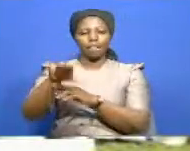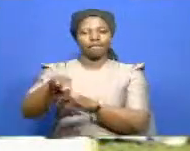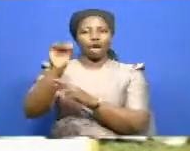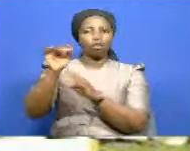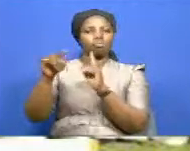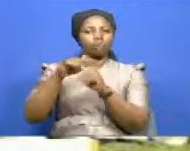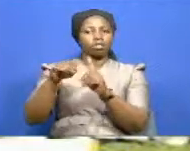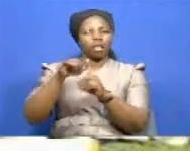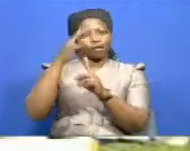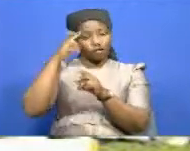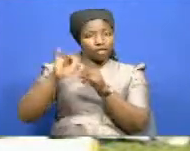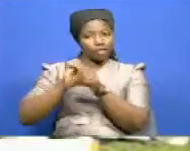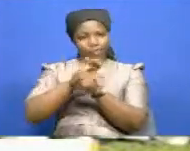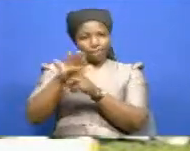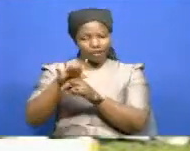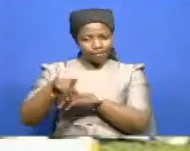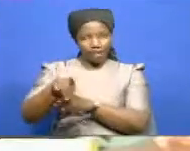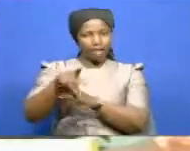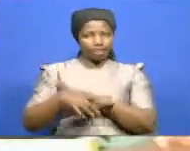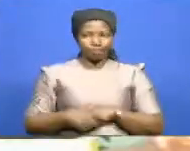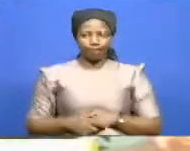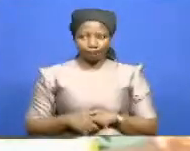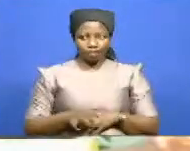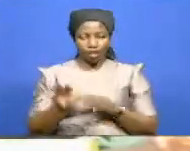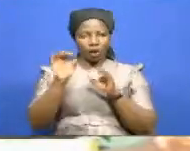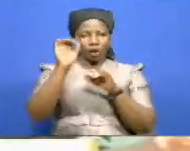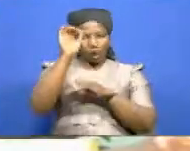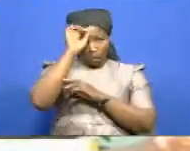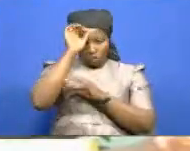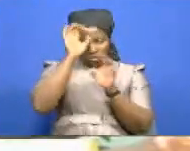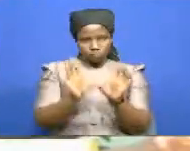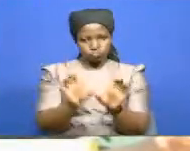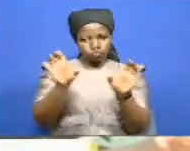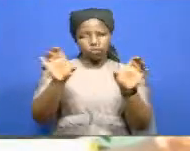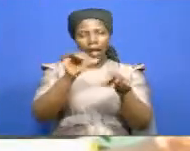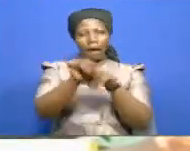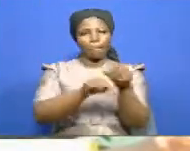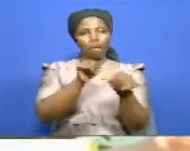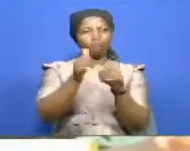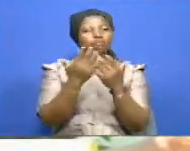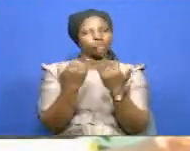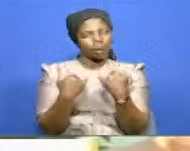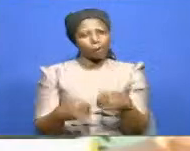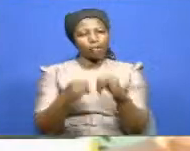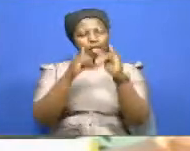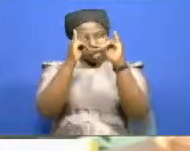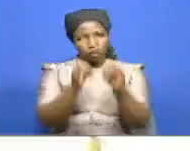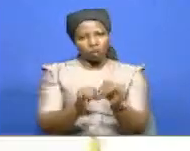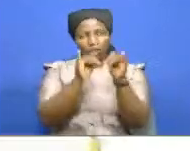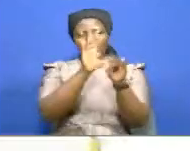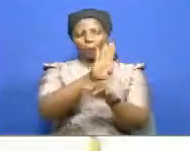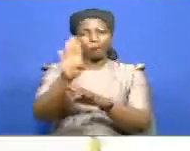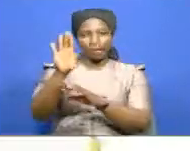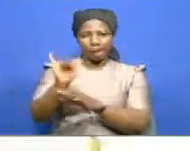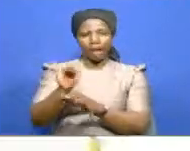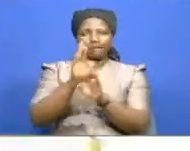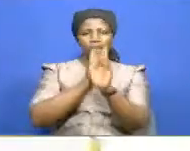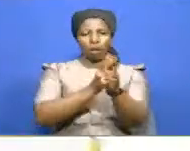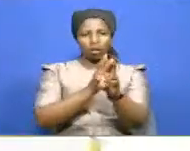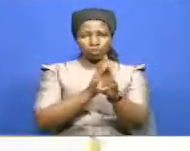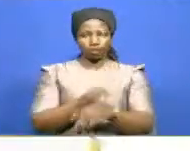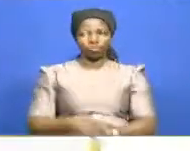The debate rages on. Opinion remains divided over the implementation matrix of the newly launched Building Bridges Initiative report.